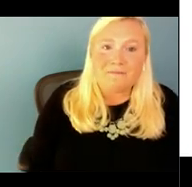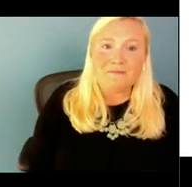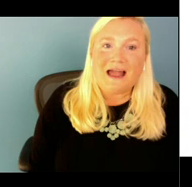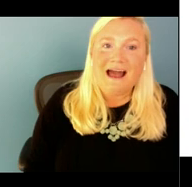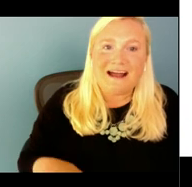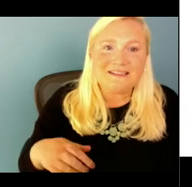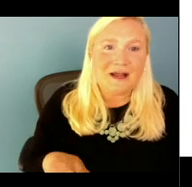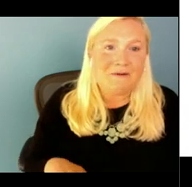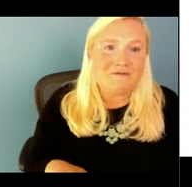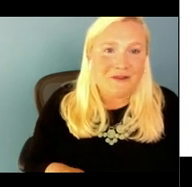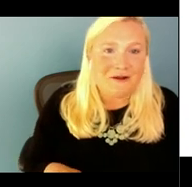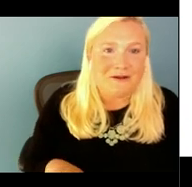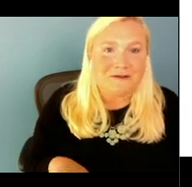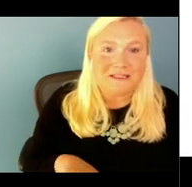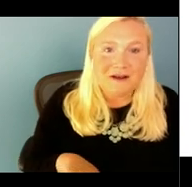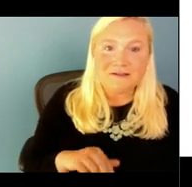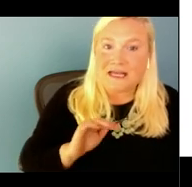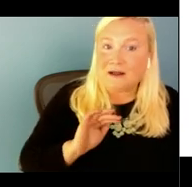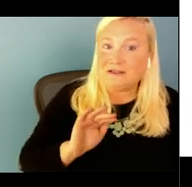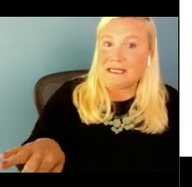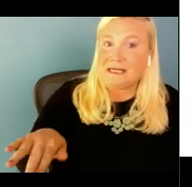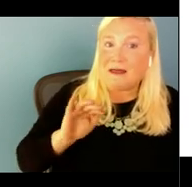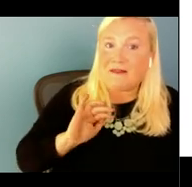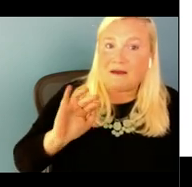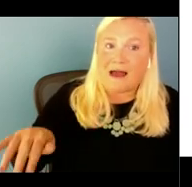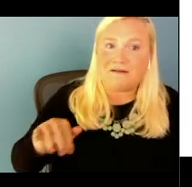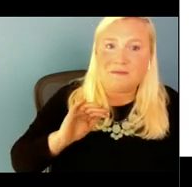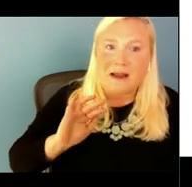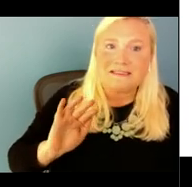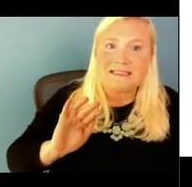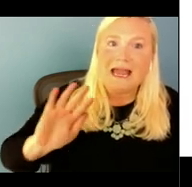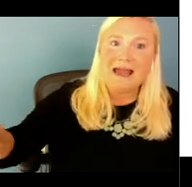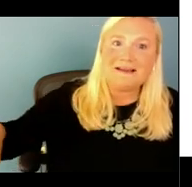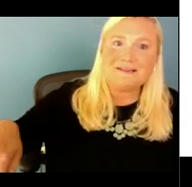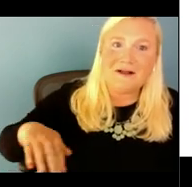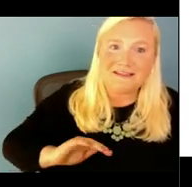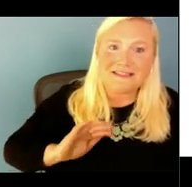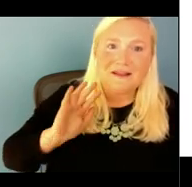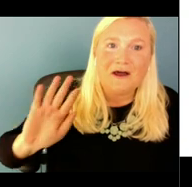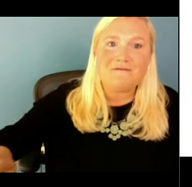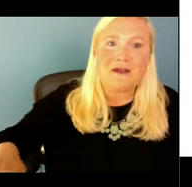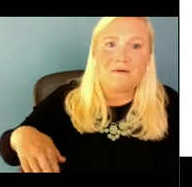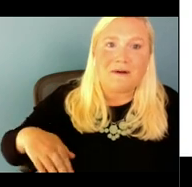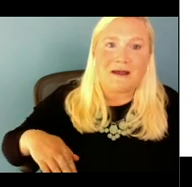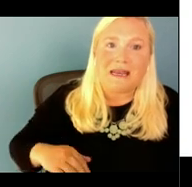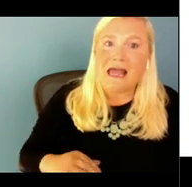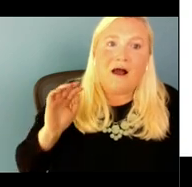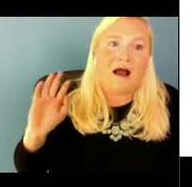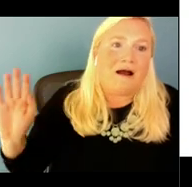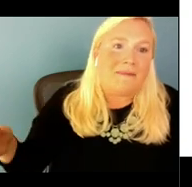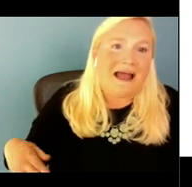always, I sign up for their newsletters and I'll just email them out to parents like, hey, I saw this and thought of